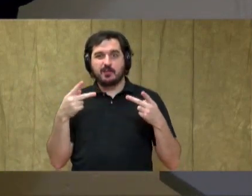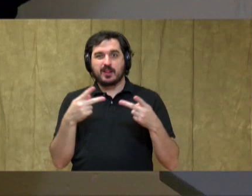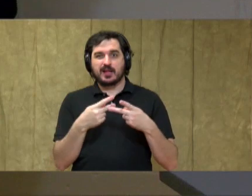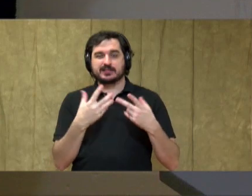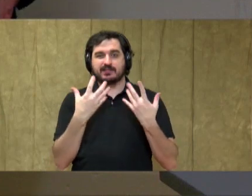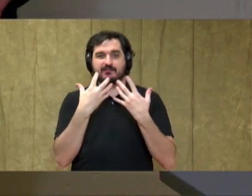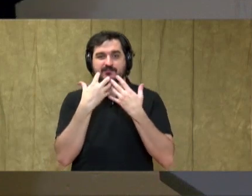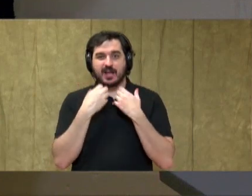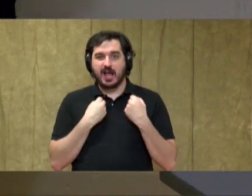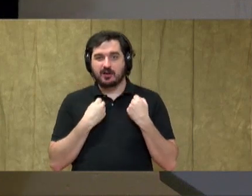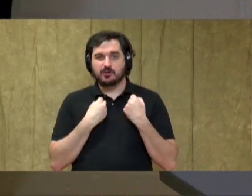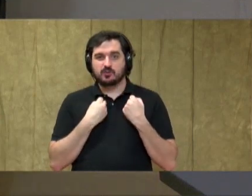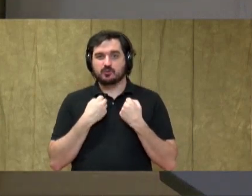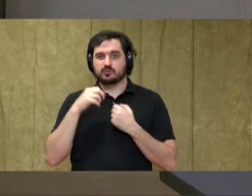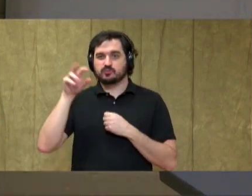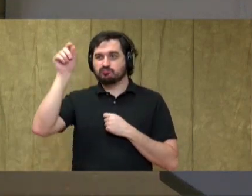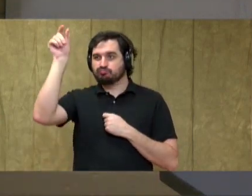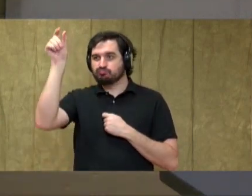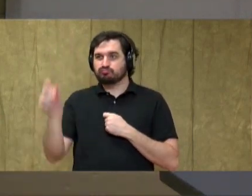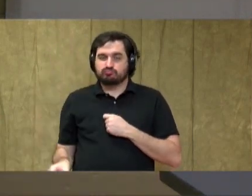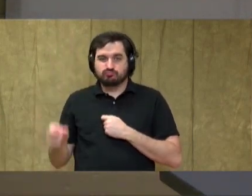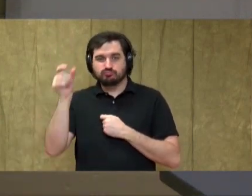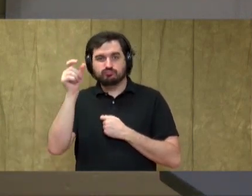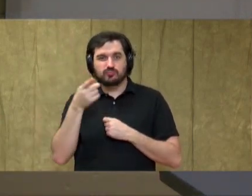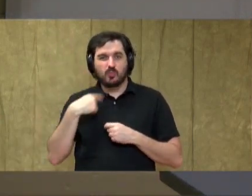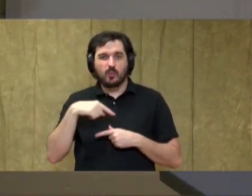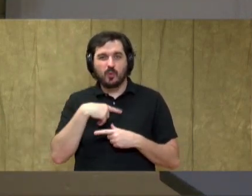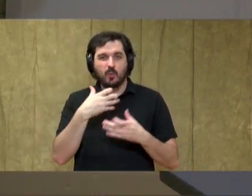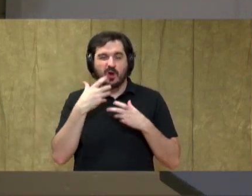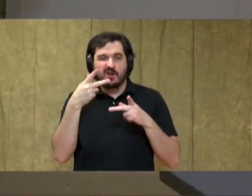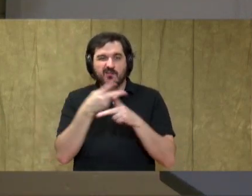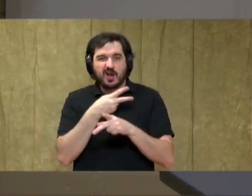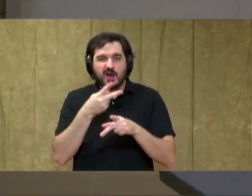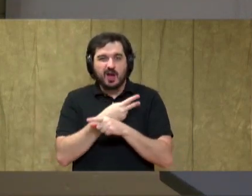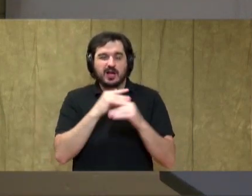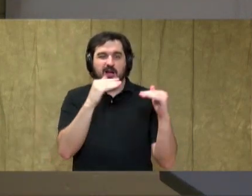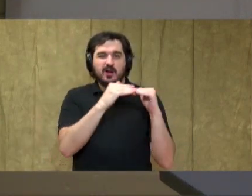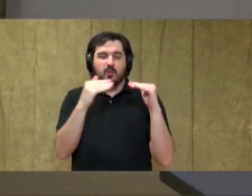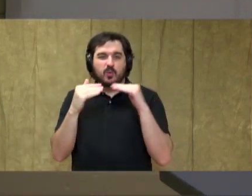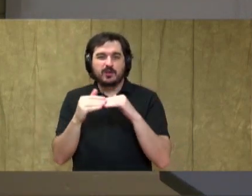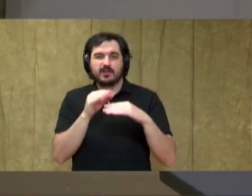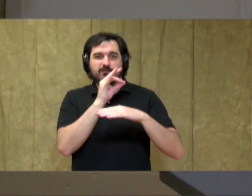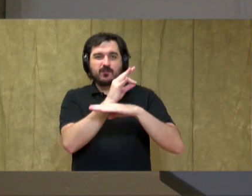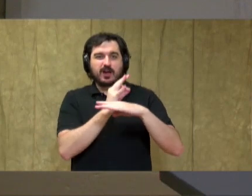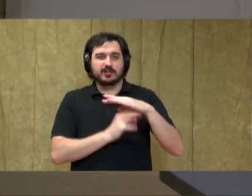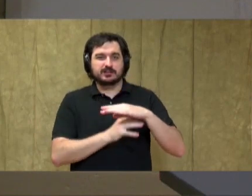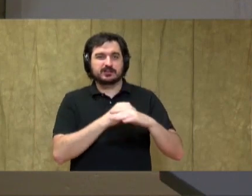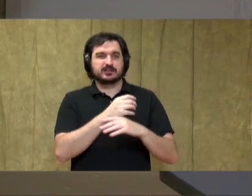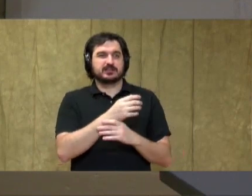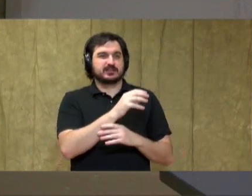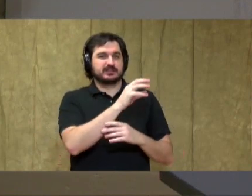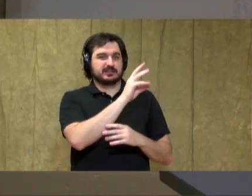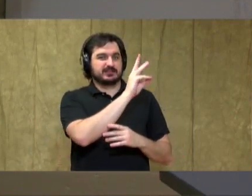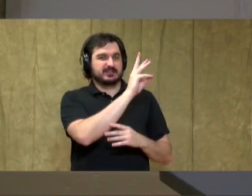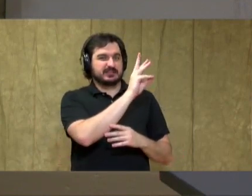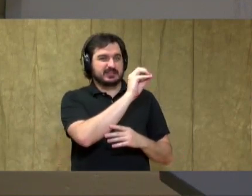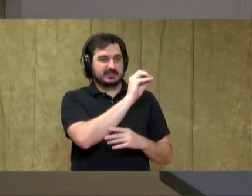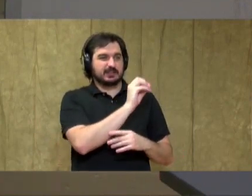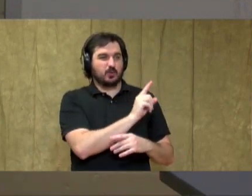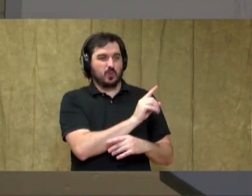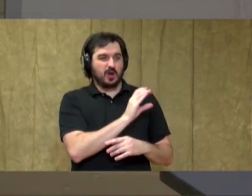and we wanted to figure out 60, an equivalent fraction of tenths from 60 hundredths.